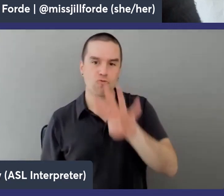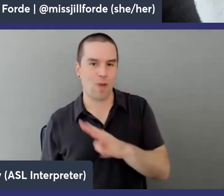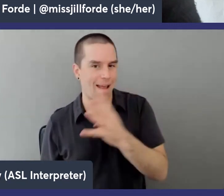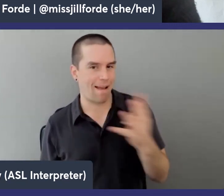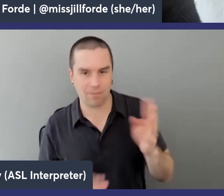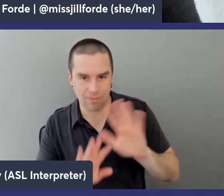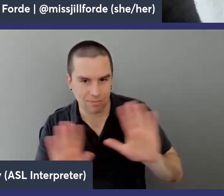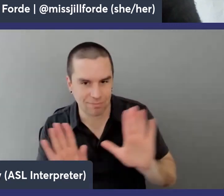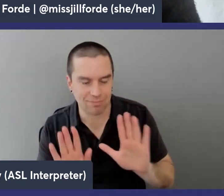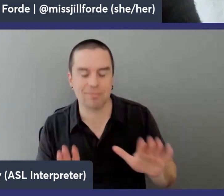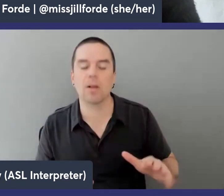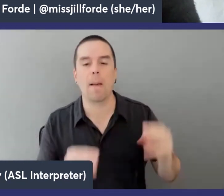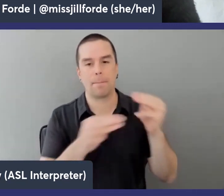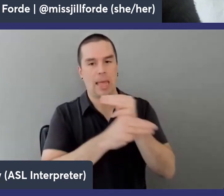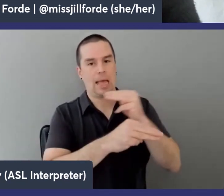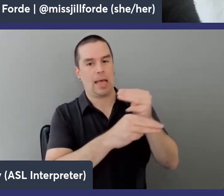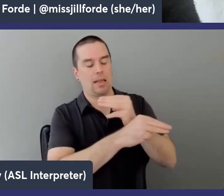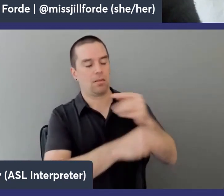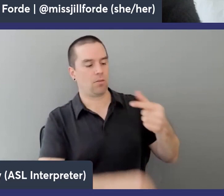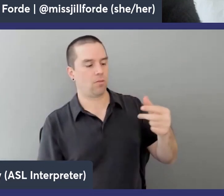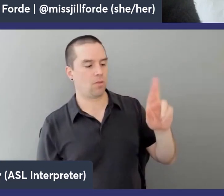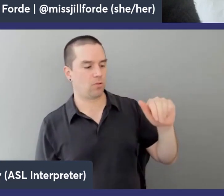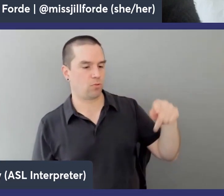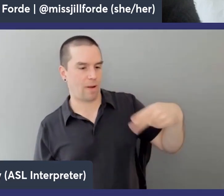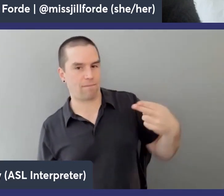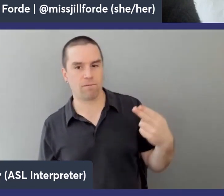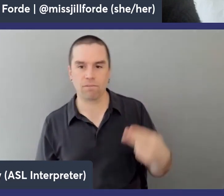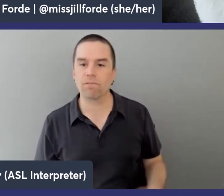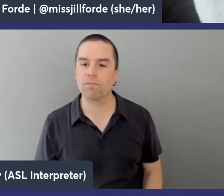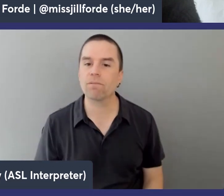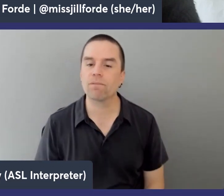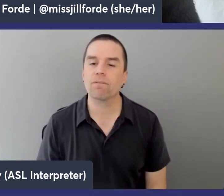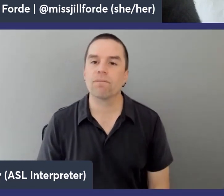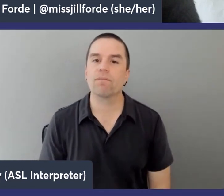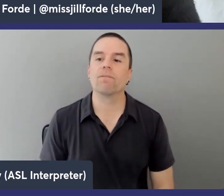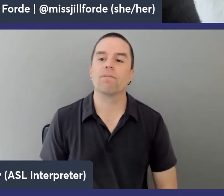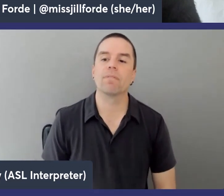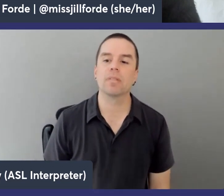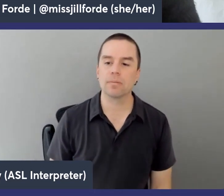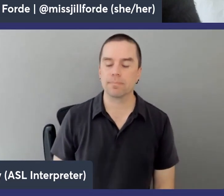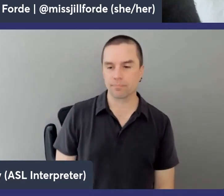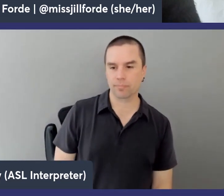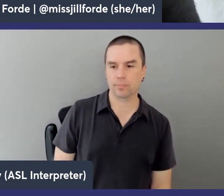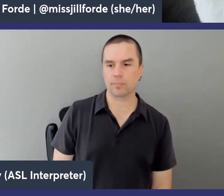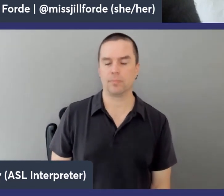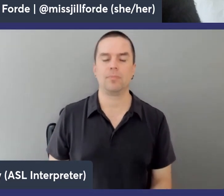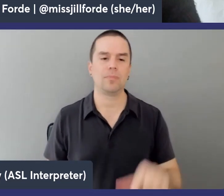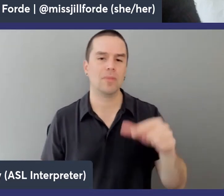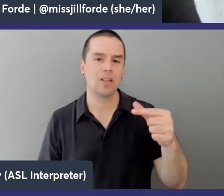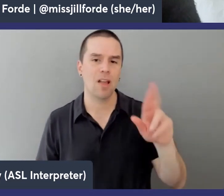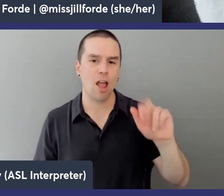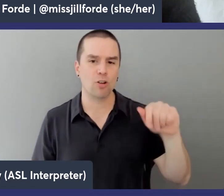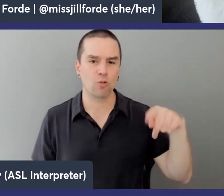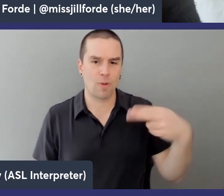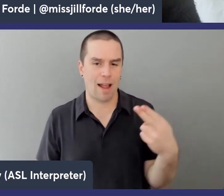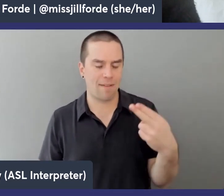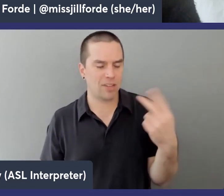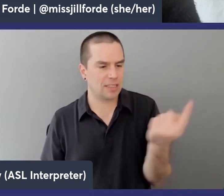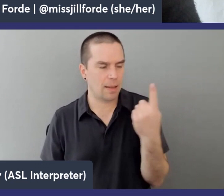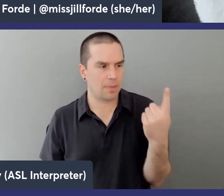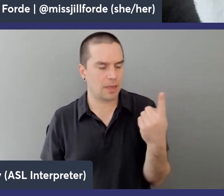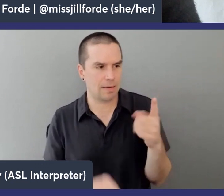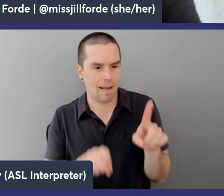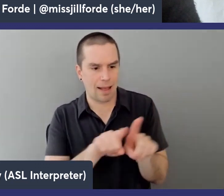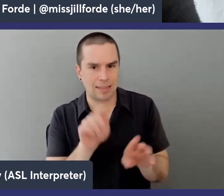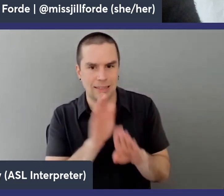you use to be able to answer these sorts of questions efficiently and effectively. And graphs are something that as developers, we all use